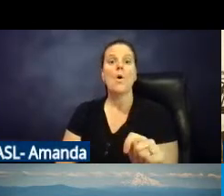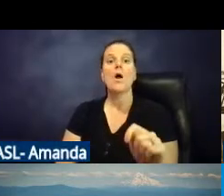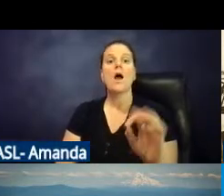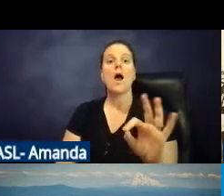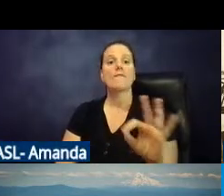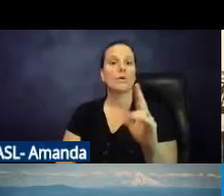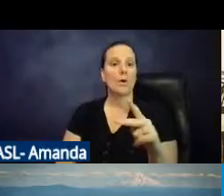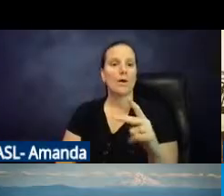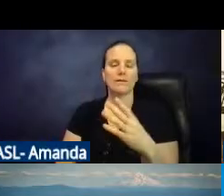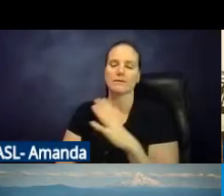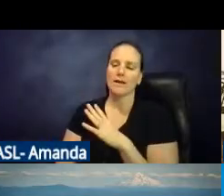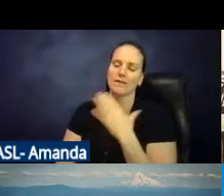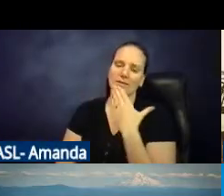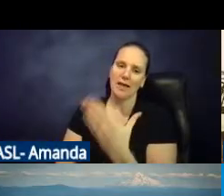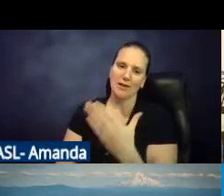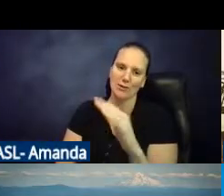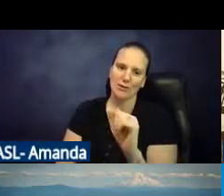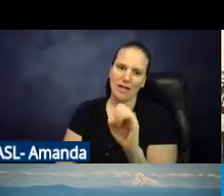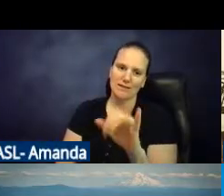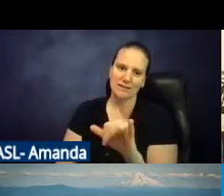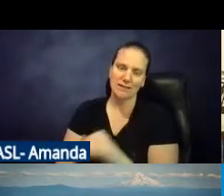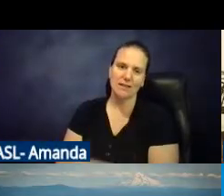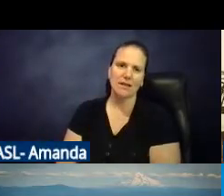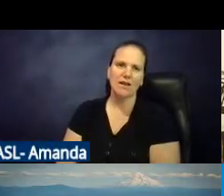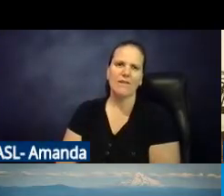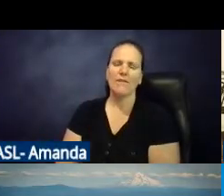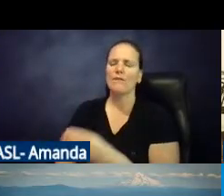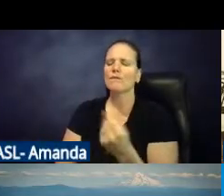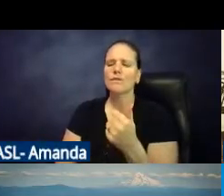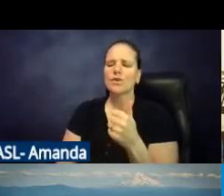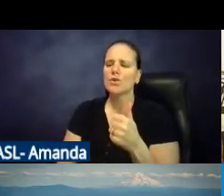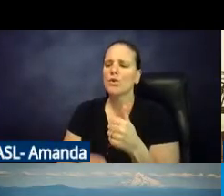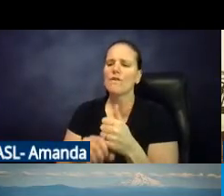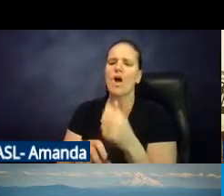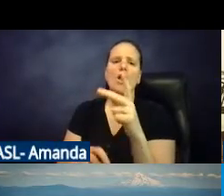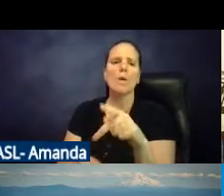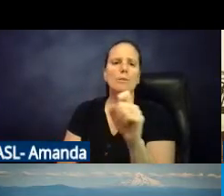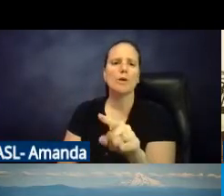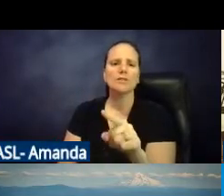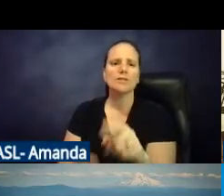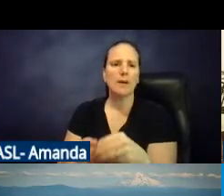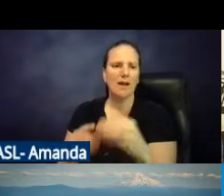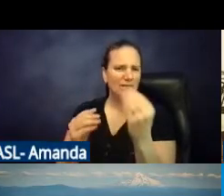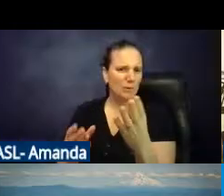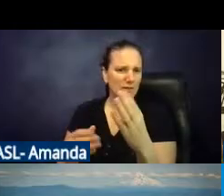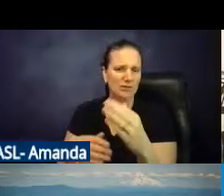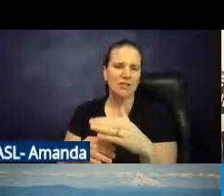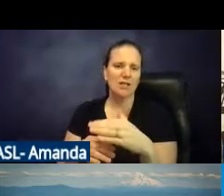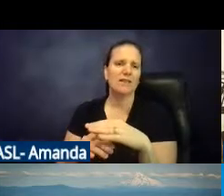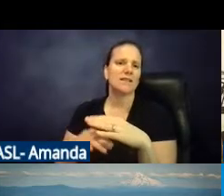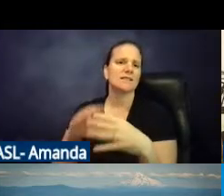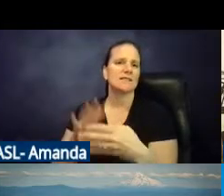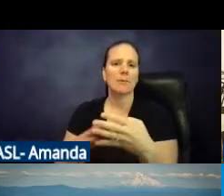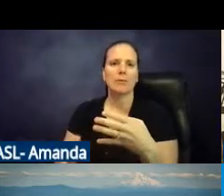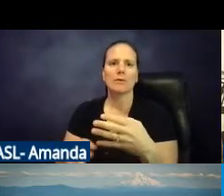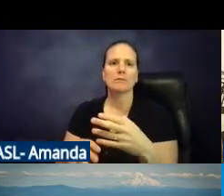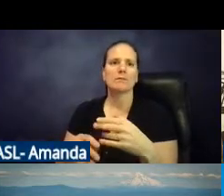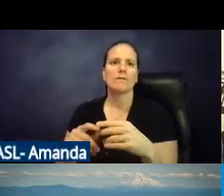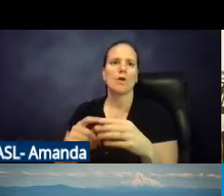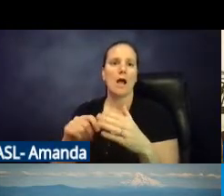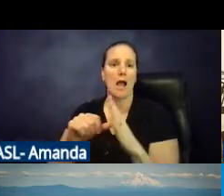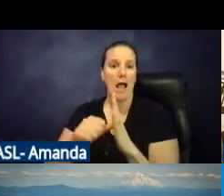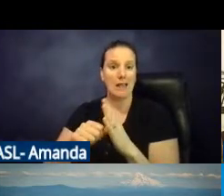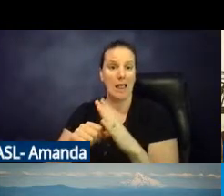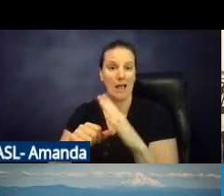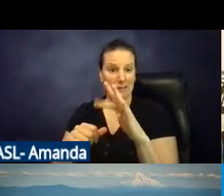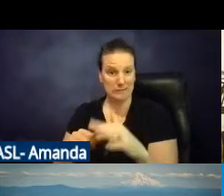Thank you, Casey. Just a couple follow-up questions about the information in the table. For the highlighted rows that you said are first out